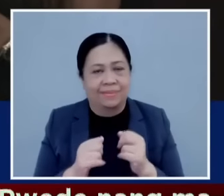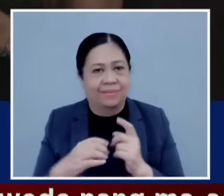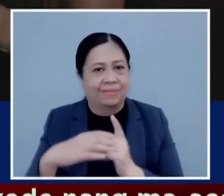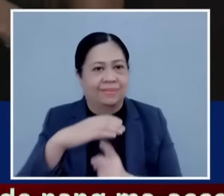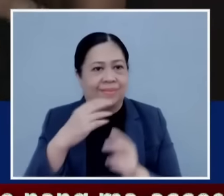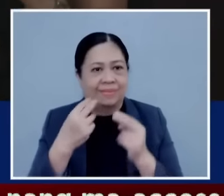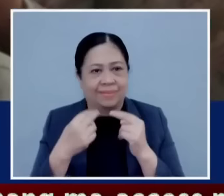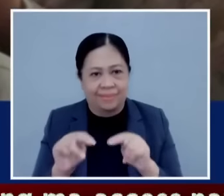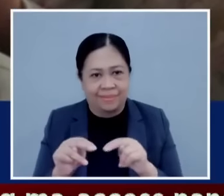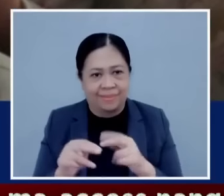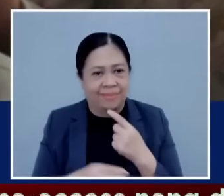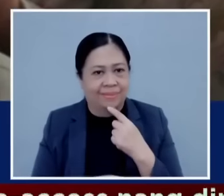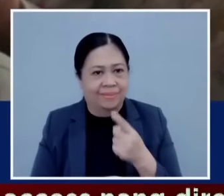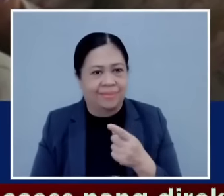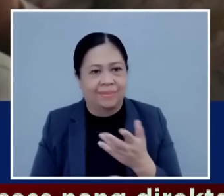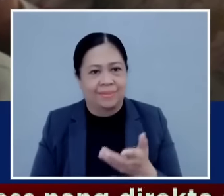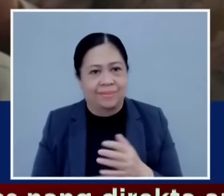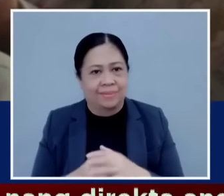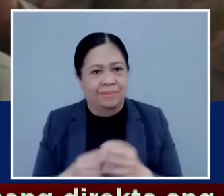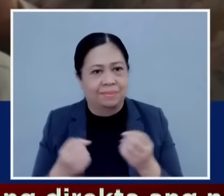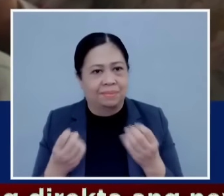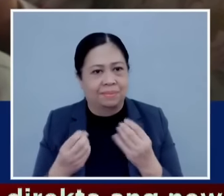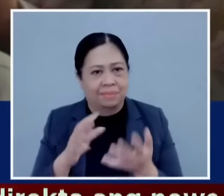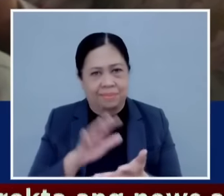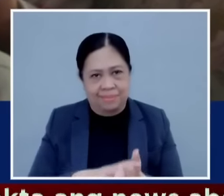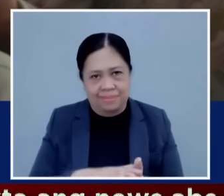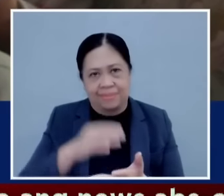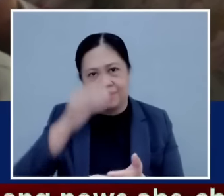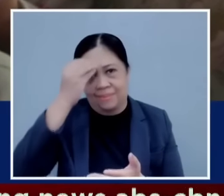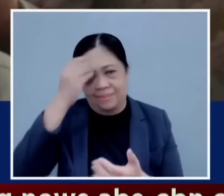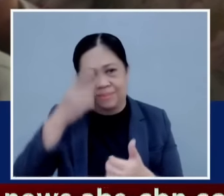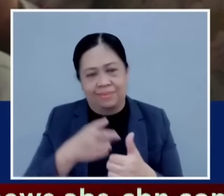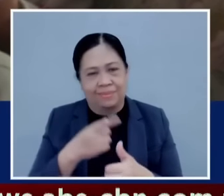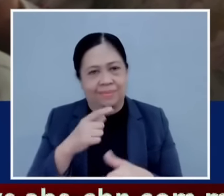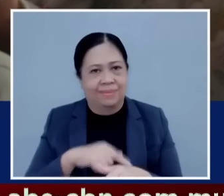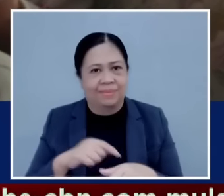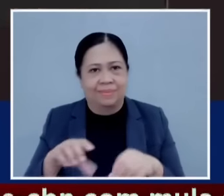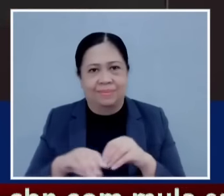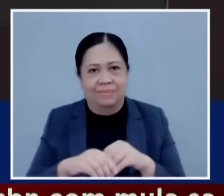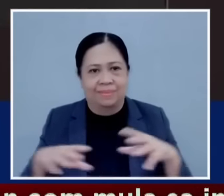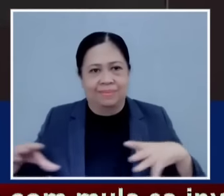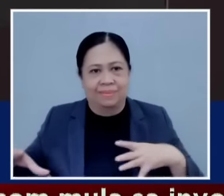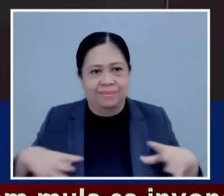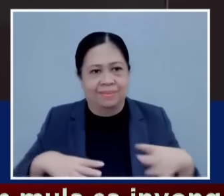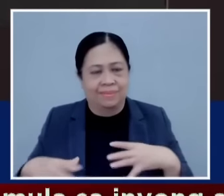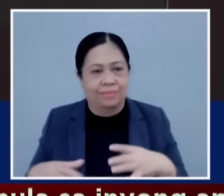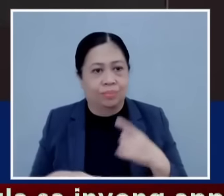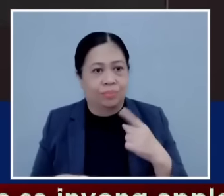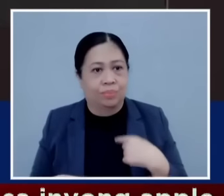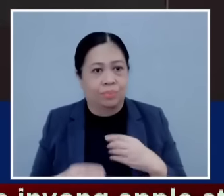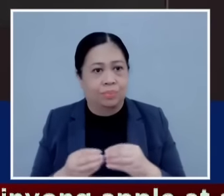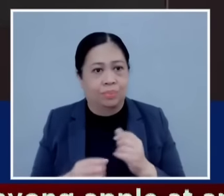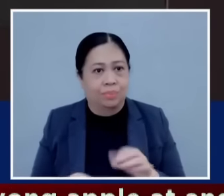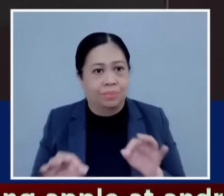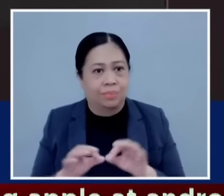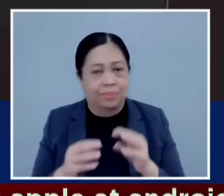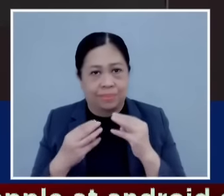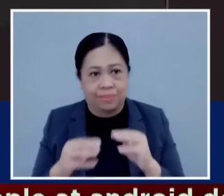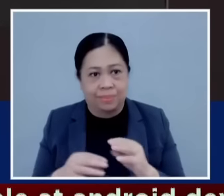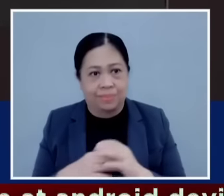News, sinabi ng aktres na marami siyang natutunan sa kanyang unang sabak sa Hollywood. For me, the most important message is